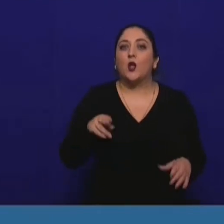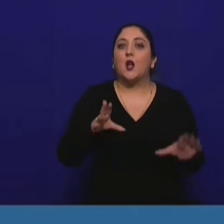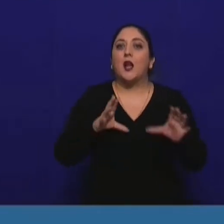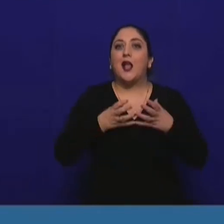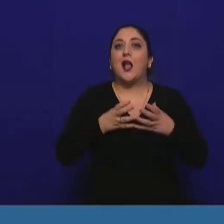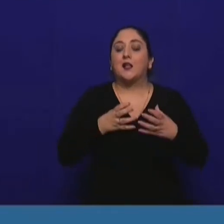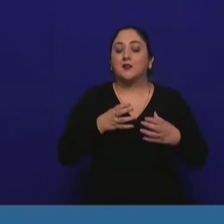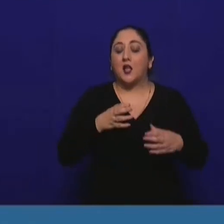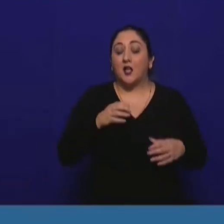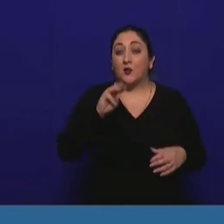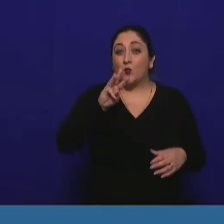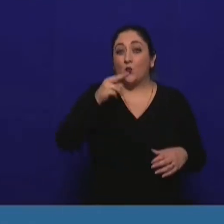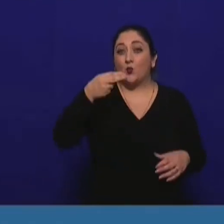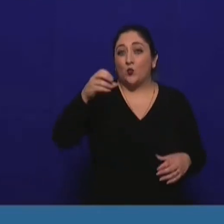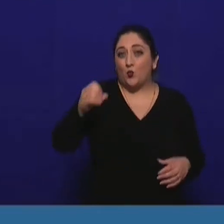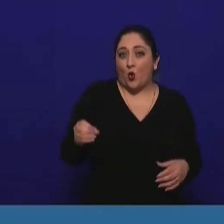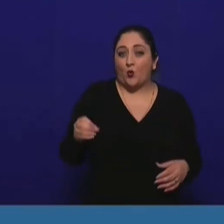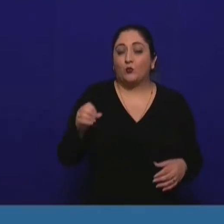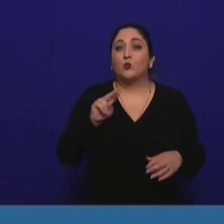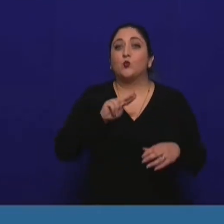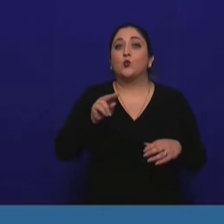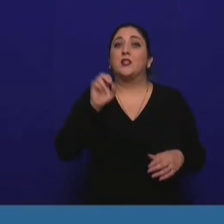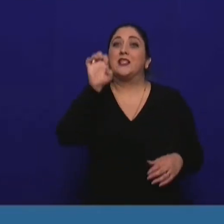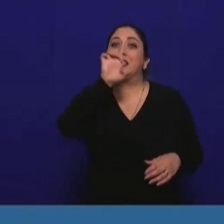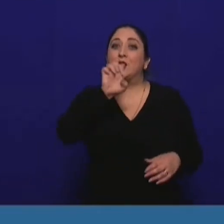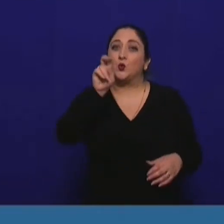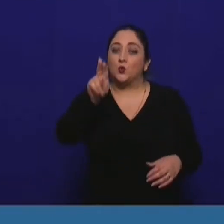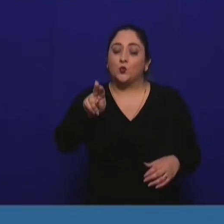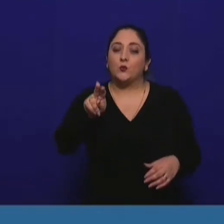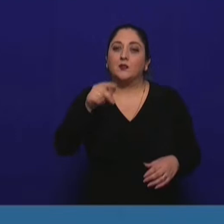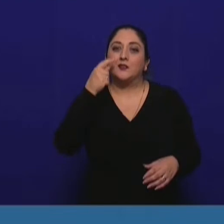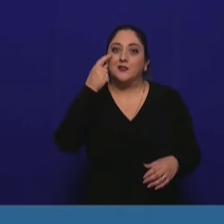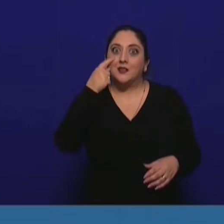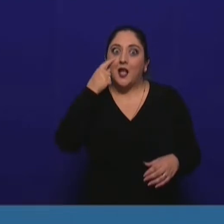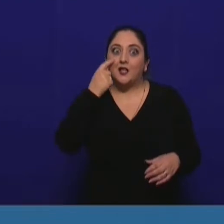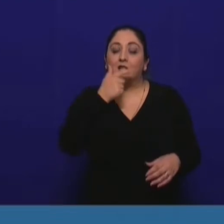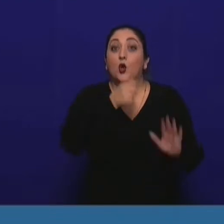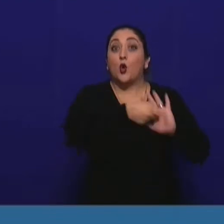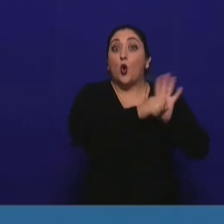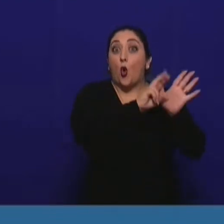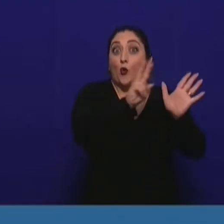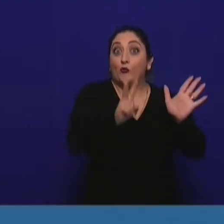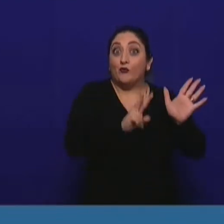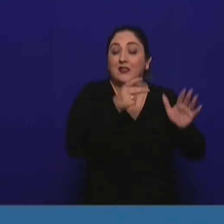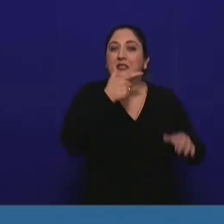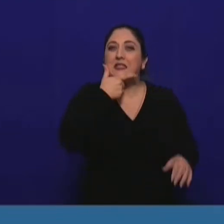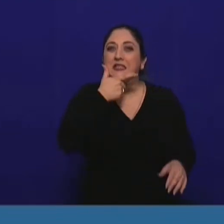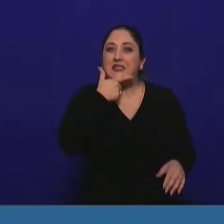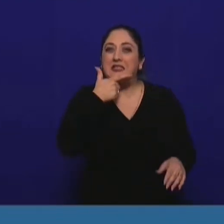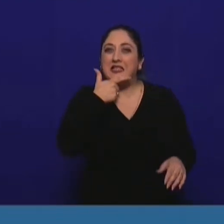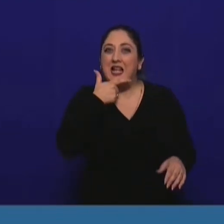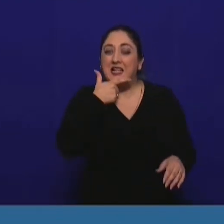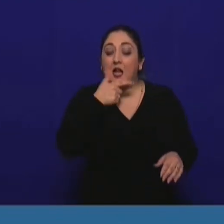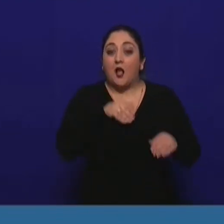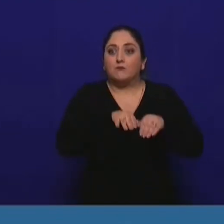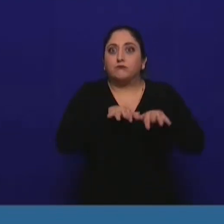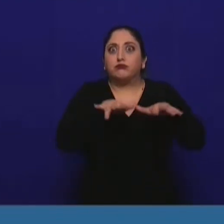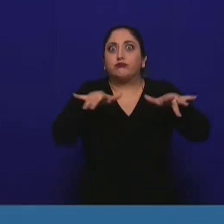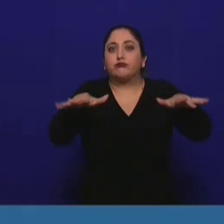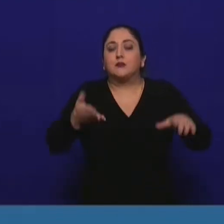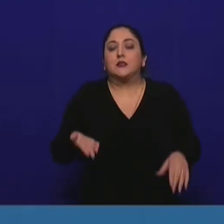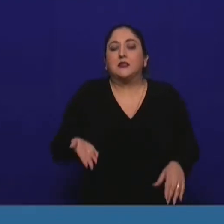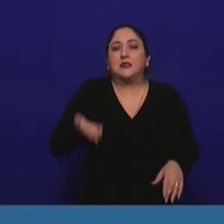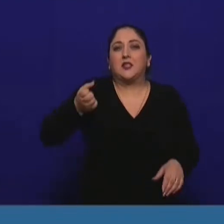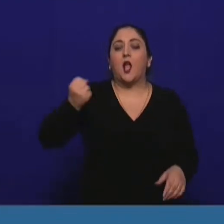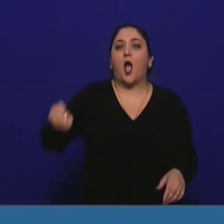anke WHO li f'ħafna pajjiżi qegħdin naraw li dan il-varjant tal-Ingilterra qiegħed jieħu over ukoll dak il-virus li kienna